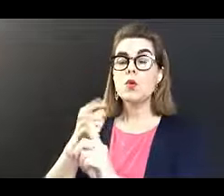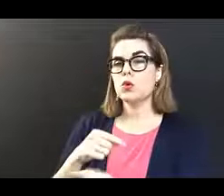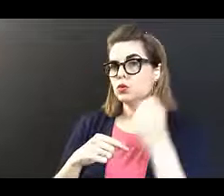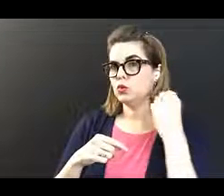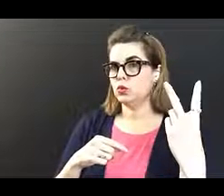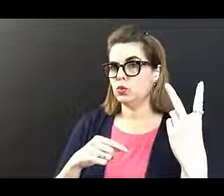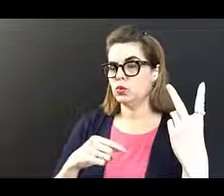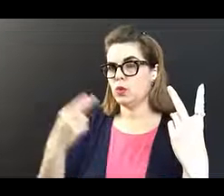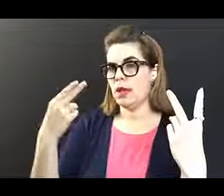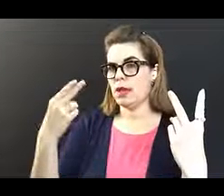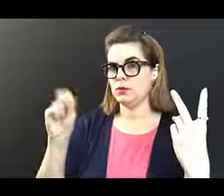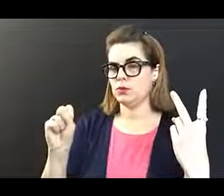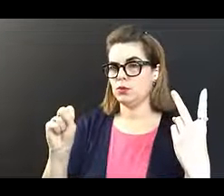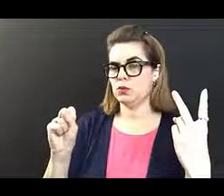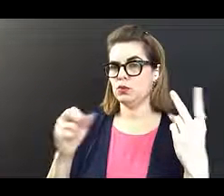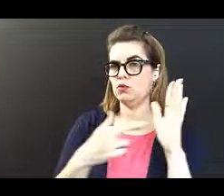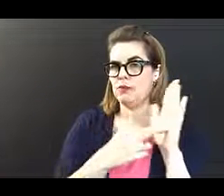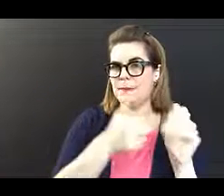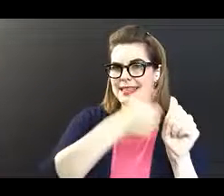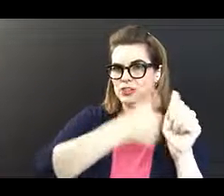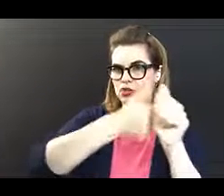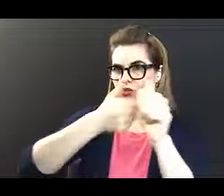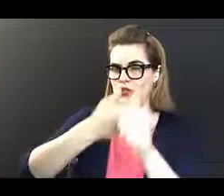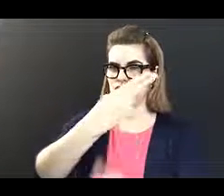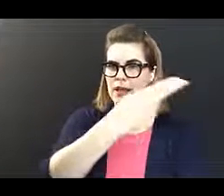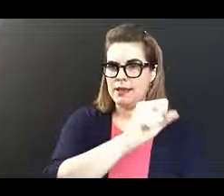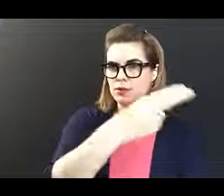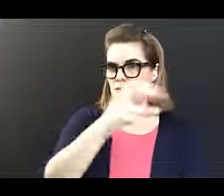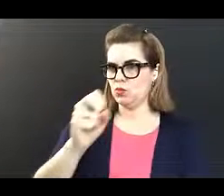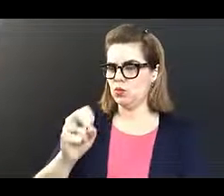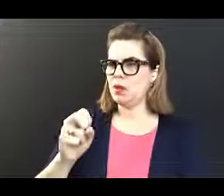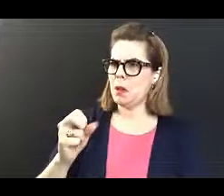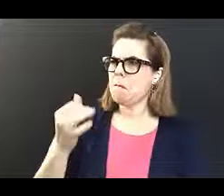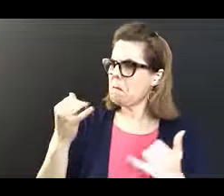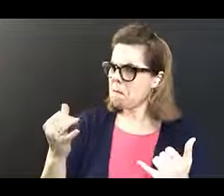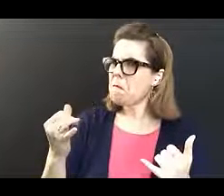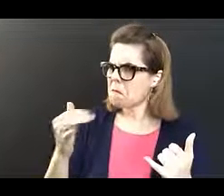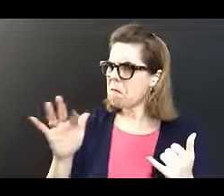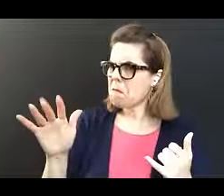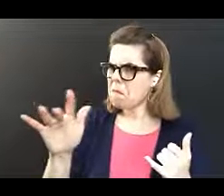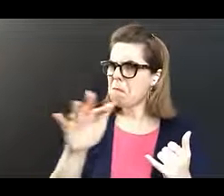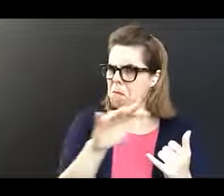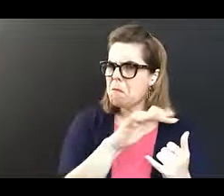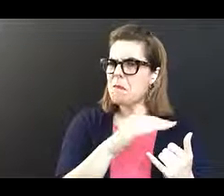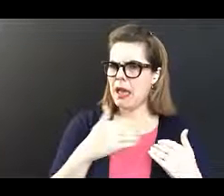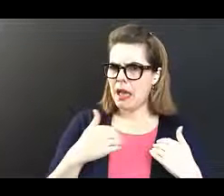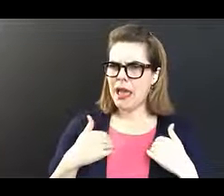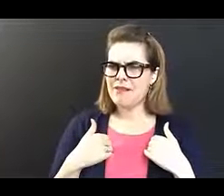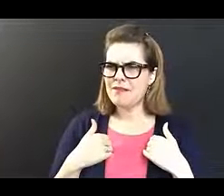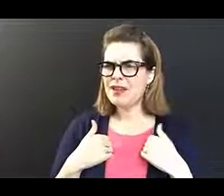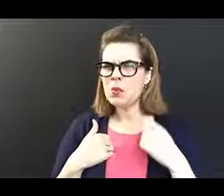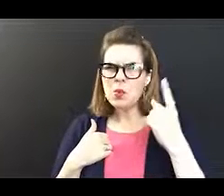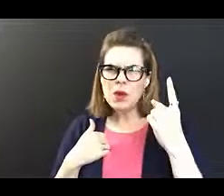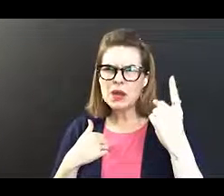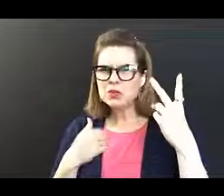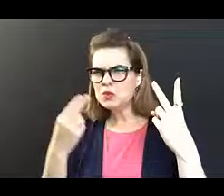representatives from every high school, and that's mostly what we have. We don't have representatives from a couple high schools, and if that's